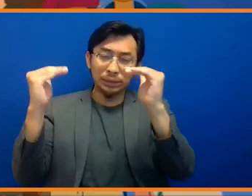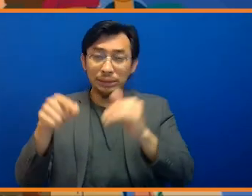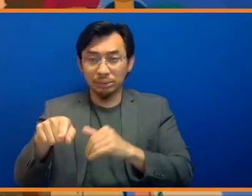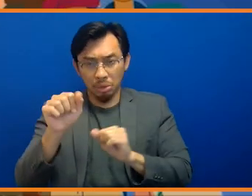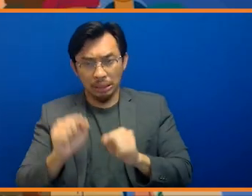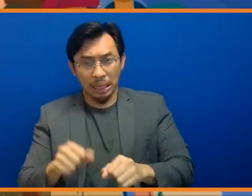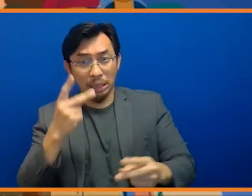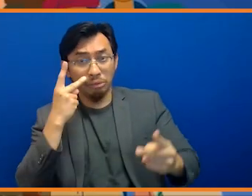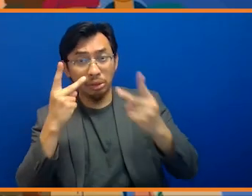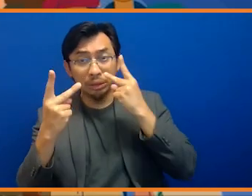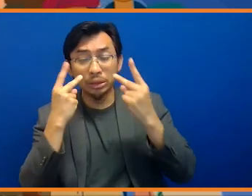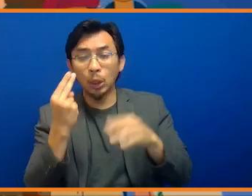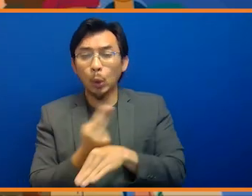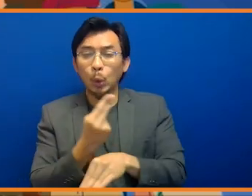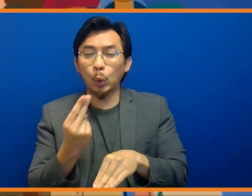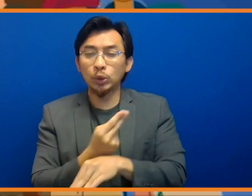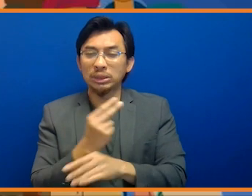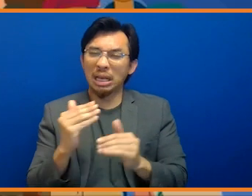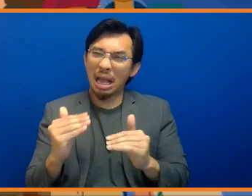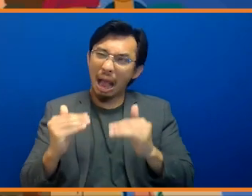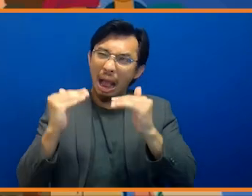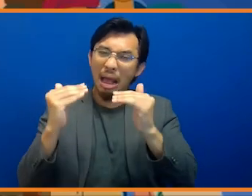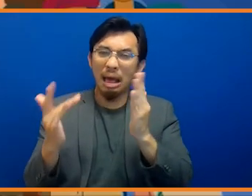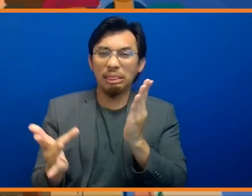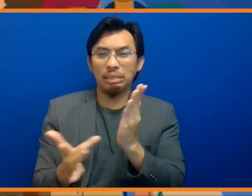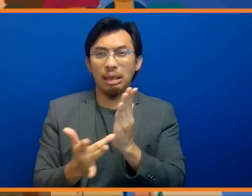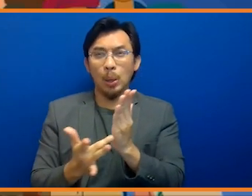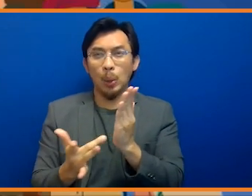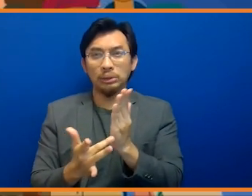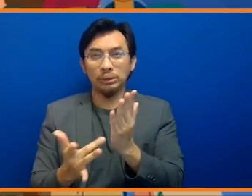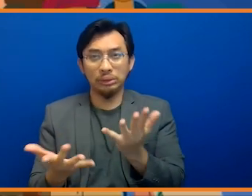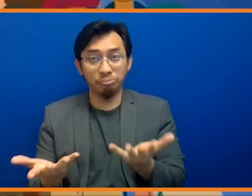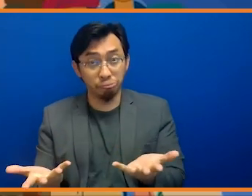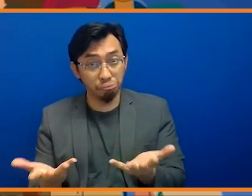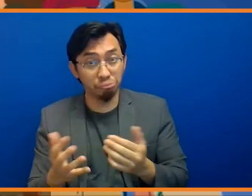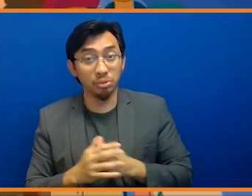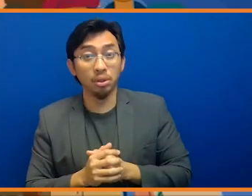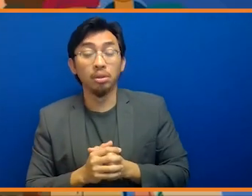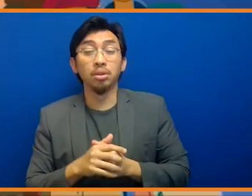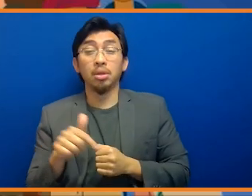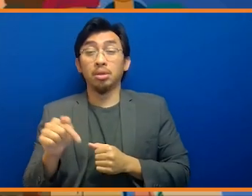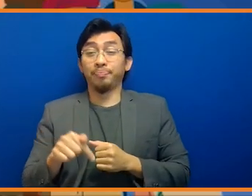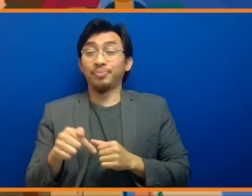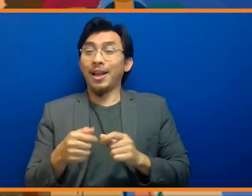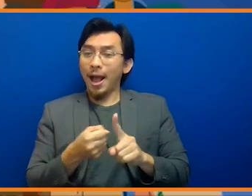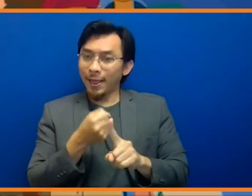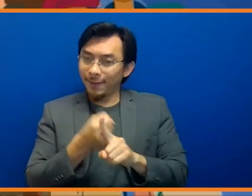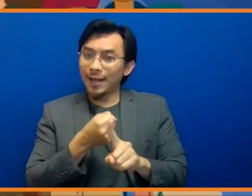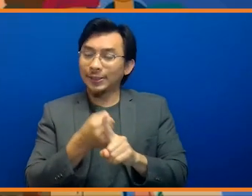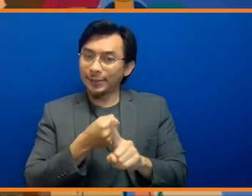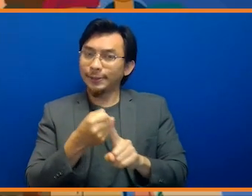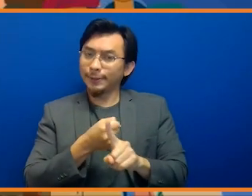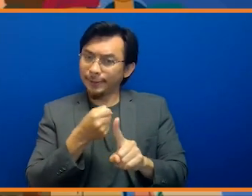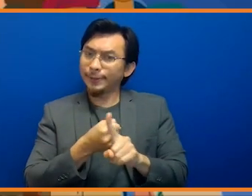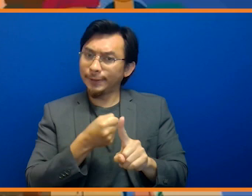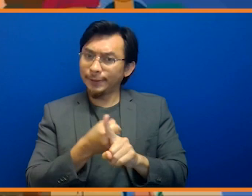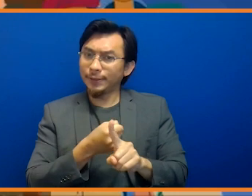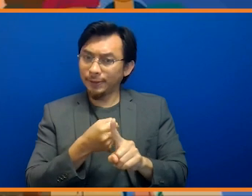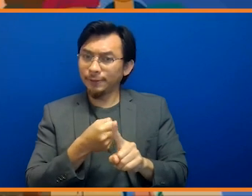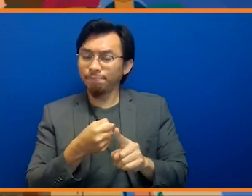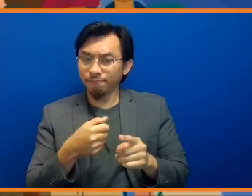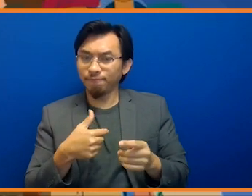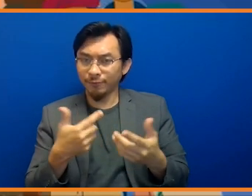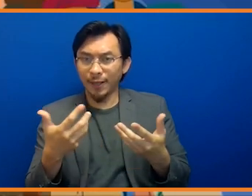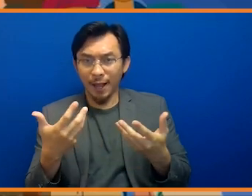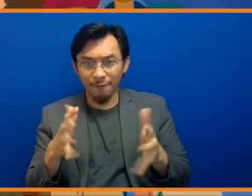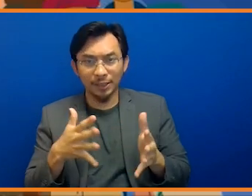there. There are using many high technology. Yeah, this is the advocacy I have listened, I have explained to